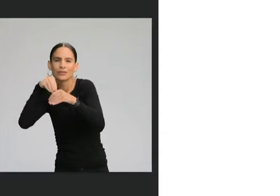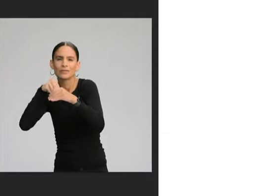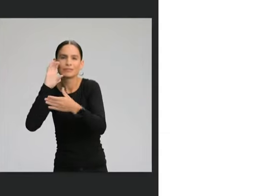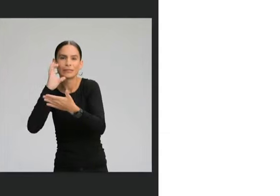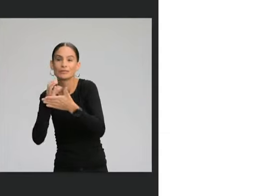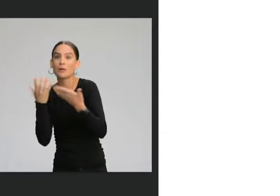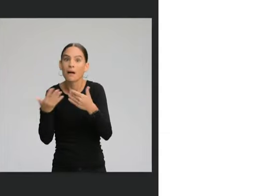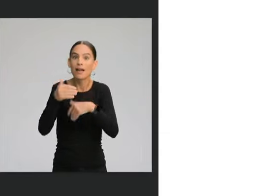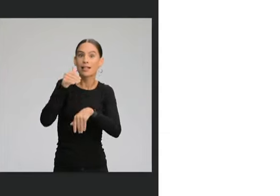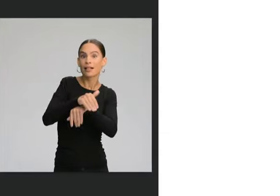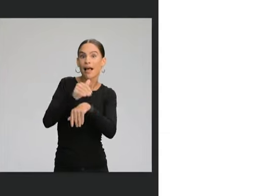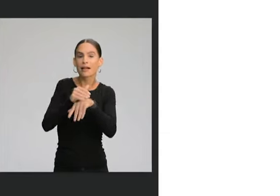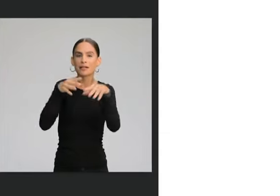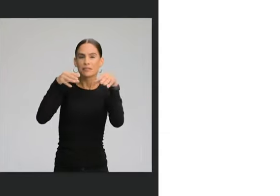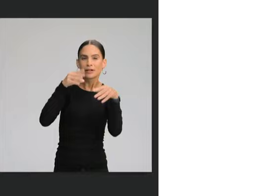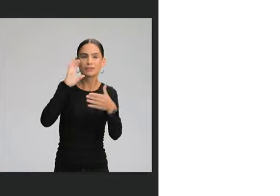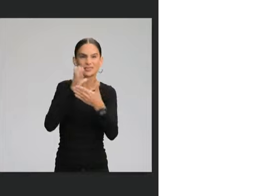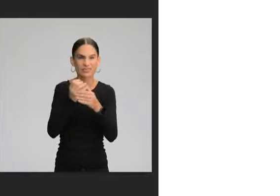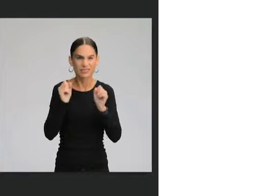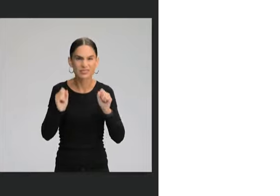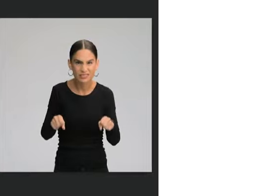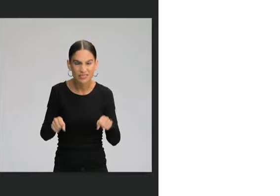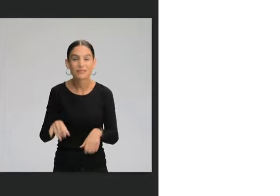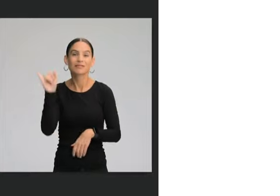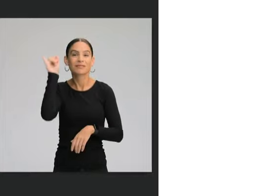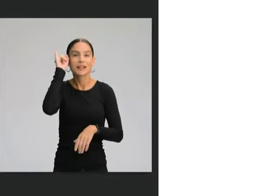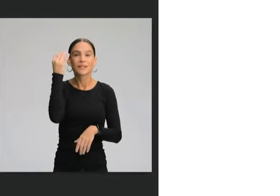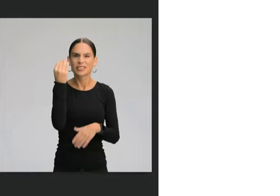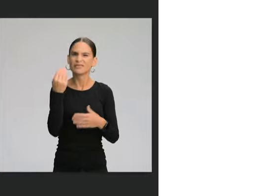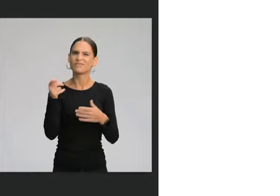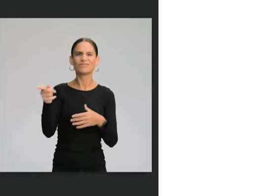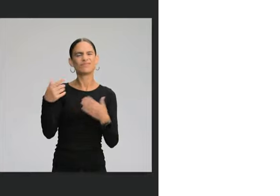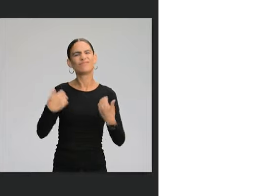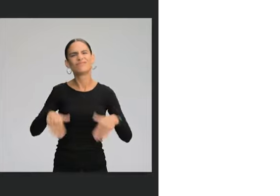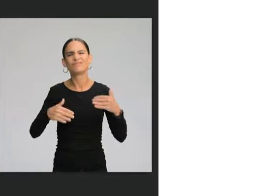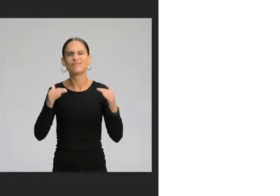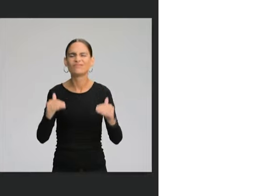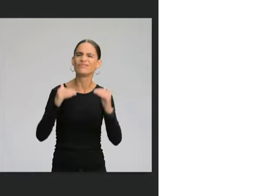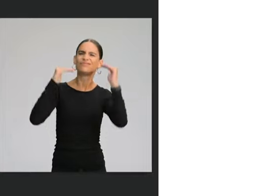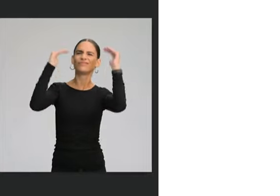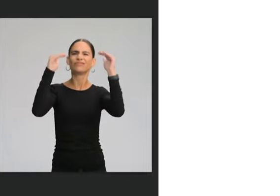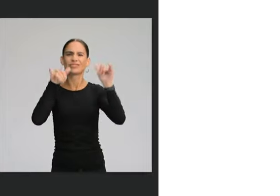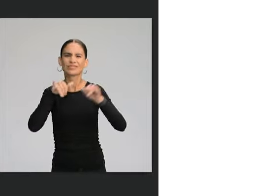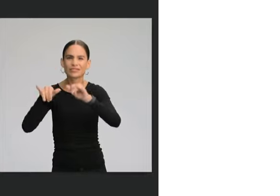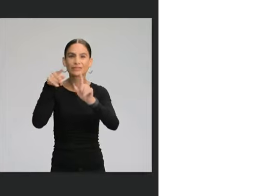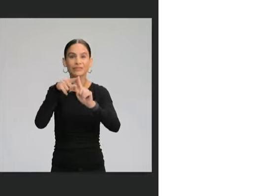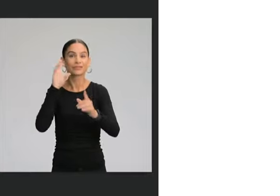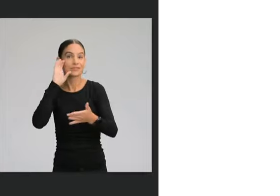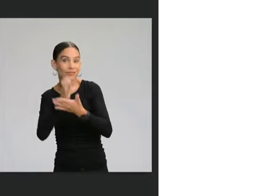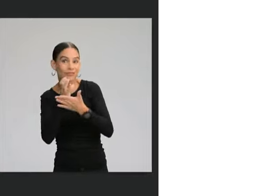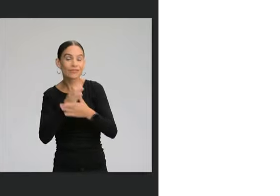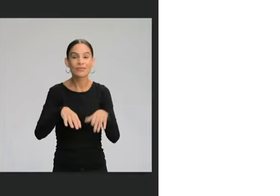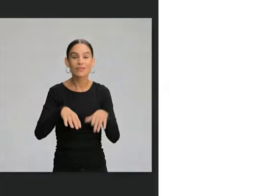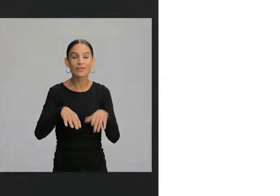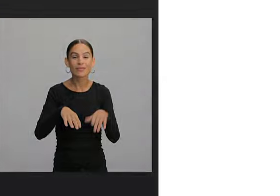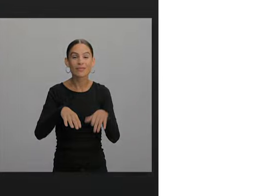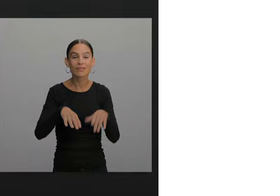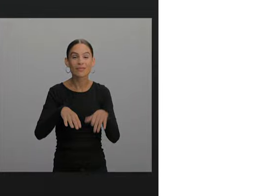scenes. And iPhone 14 again sets the standard for photo and video capture, regardless of where you